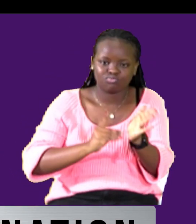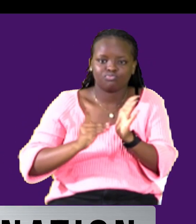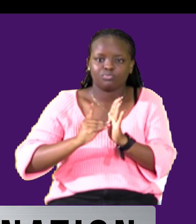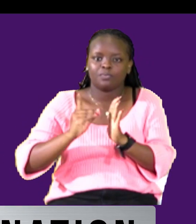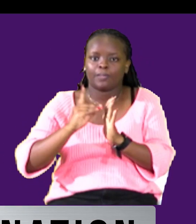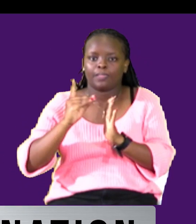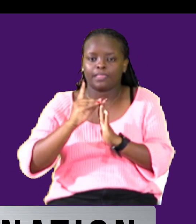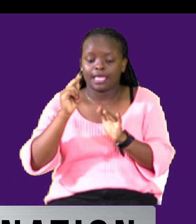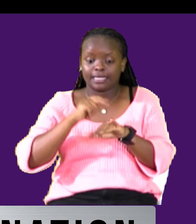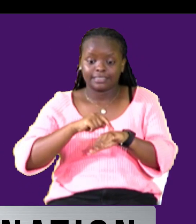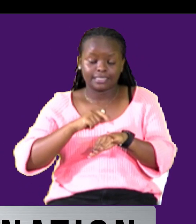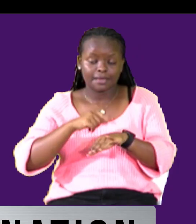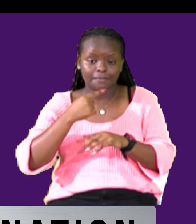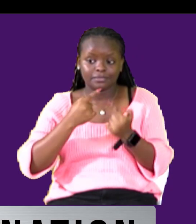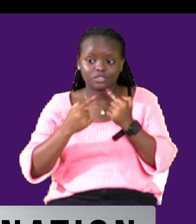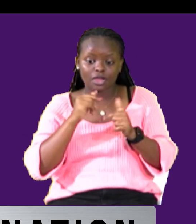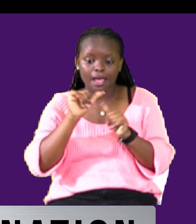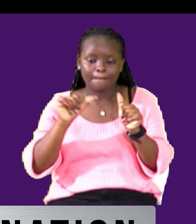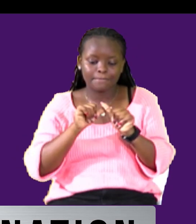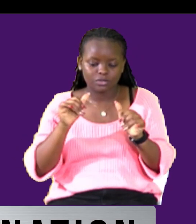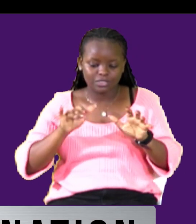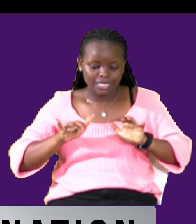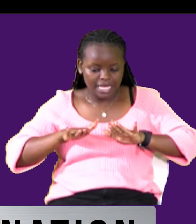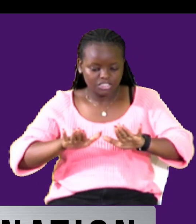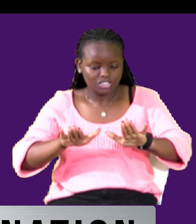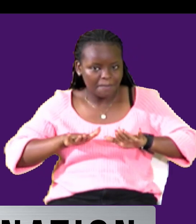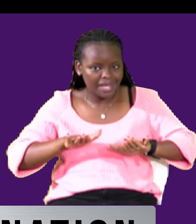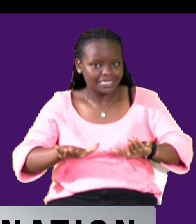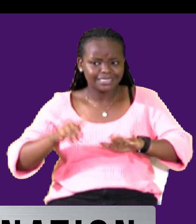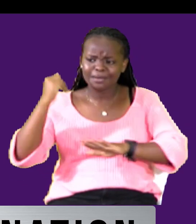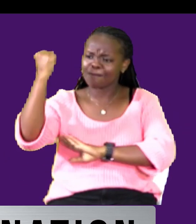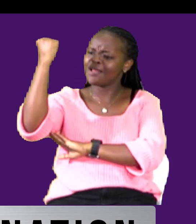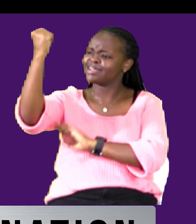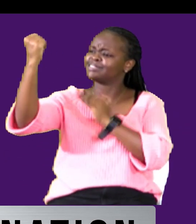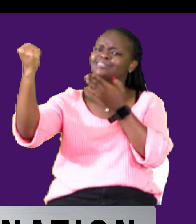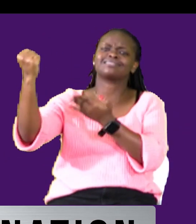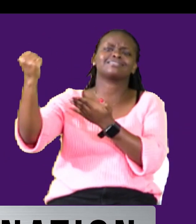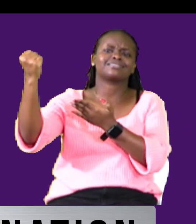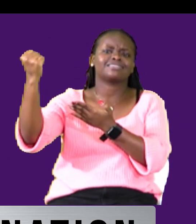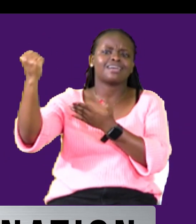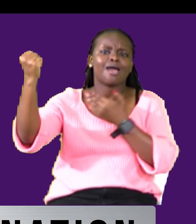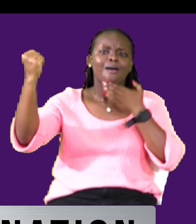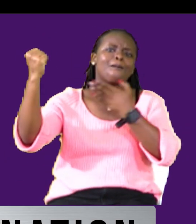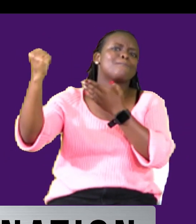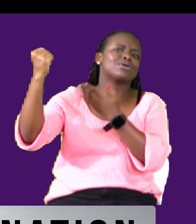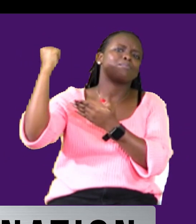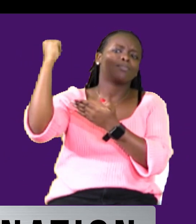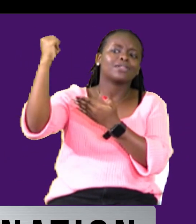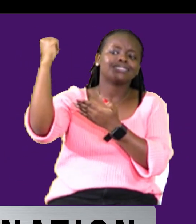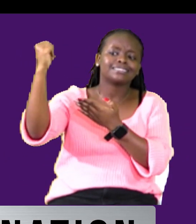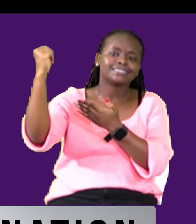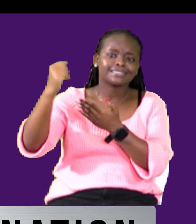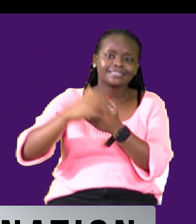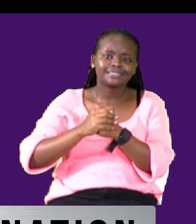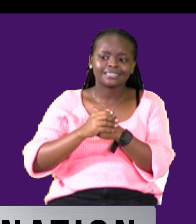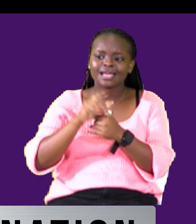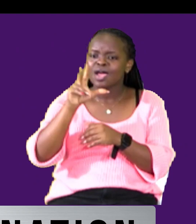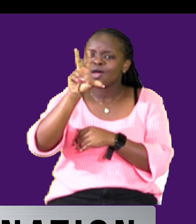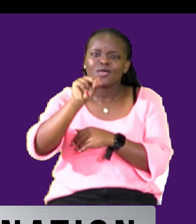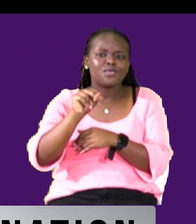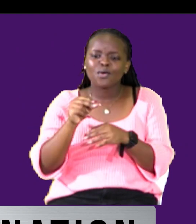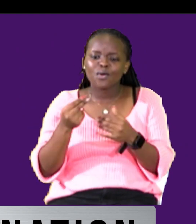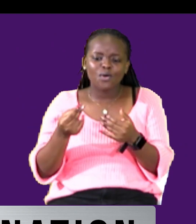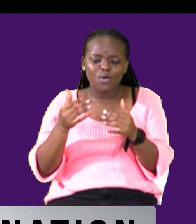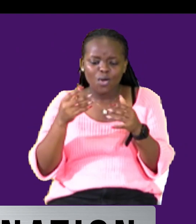he talked about chapati, it was politics. True. Who needs chapatis? So there was no feasibility